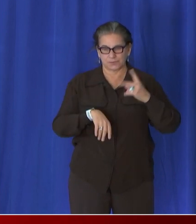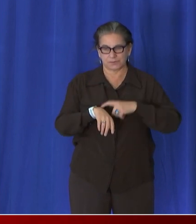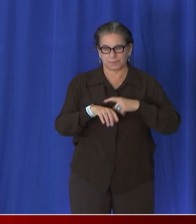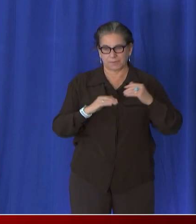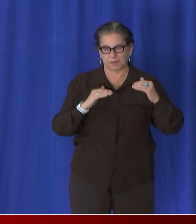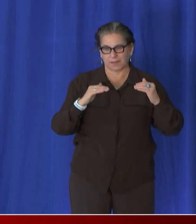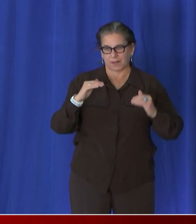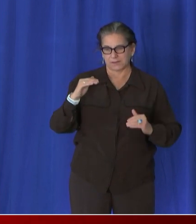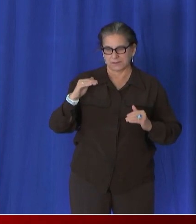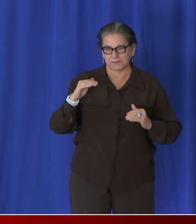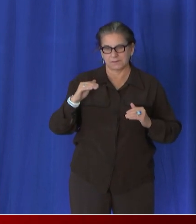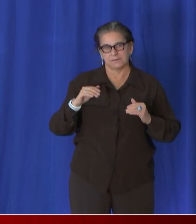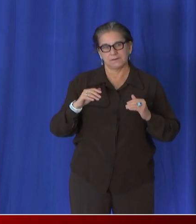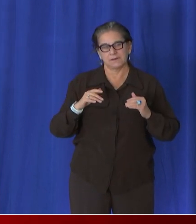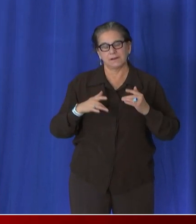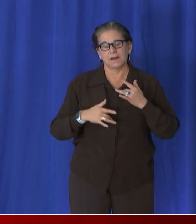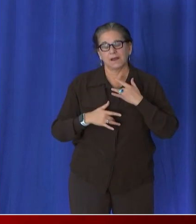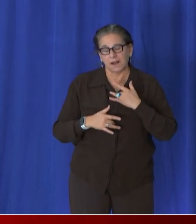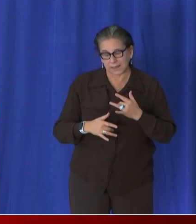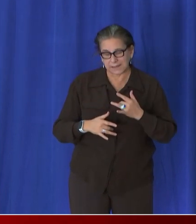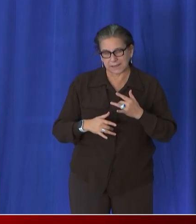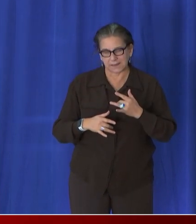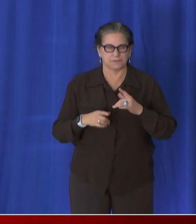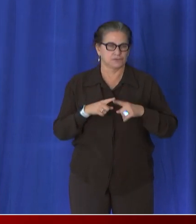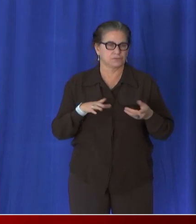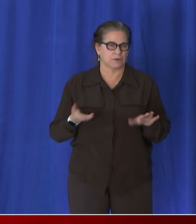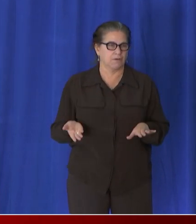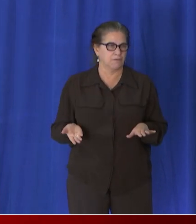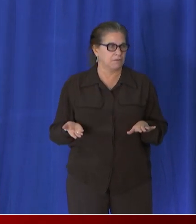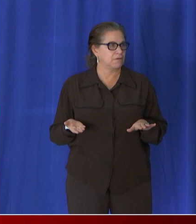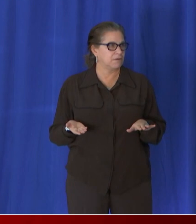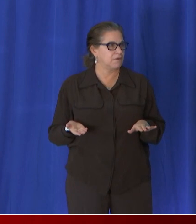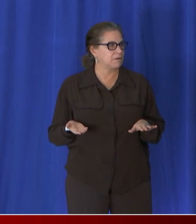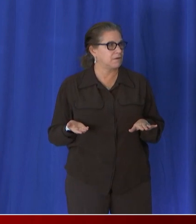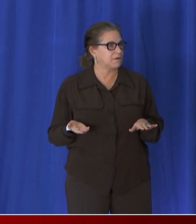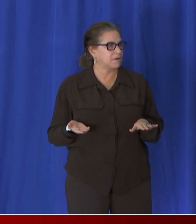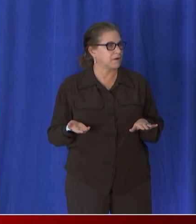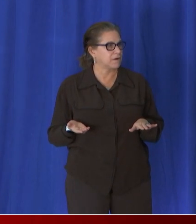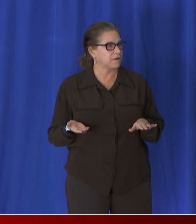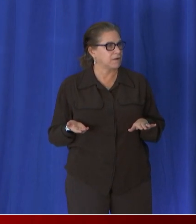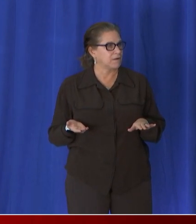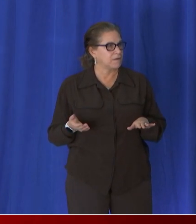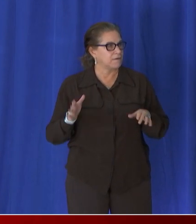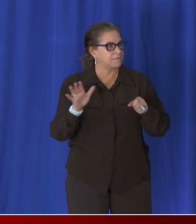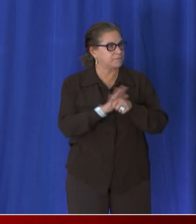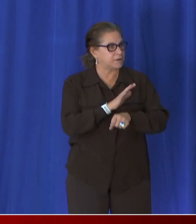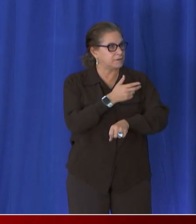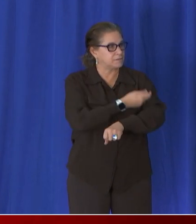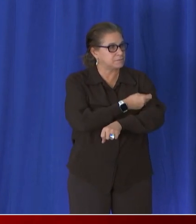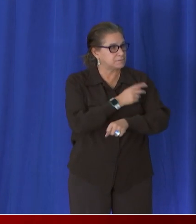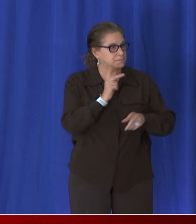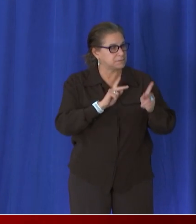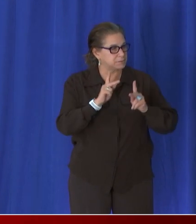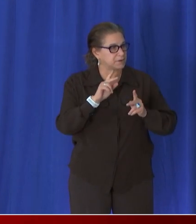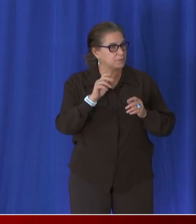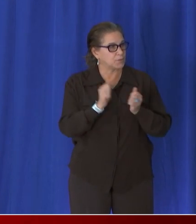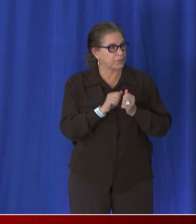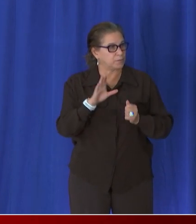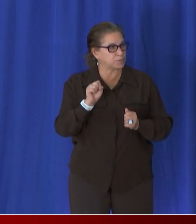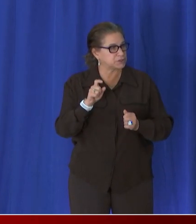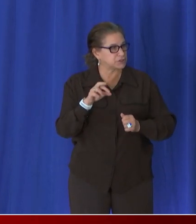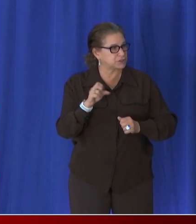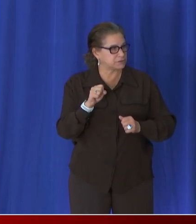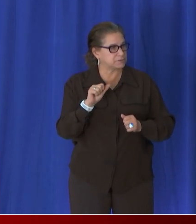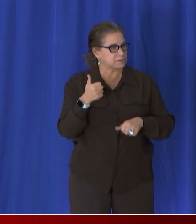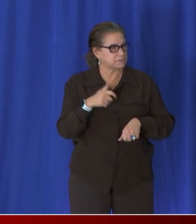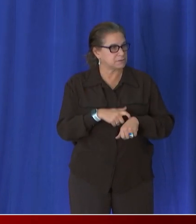finally, fully vaccinated people with boosters are 20 times less likely than unvaccinated people to die from COVID-19. And so we